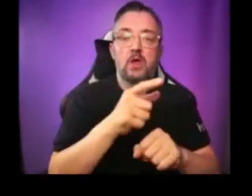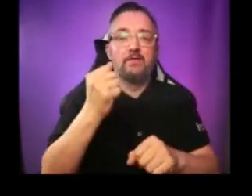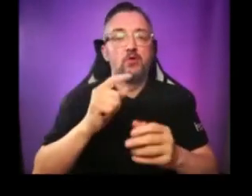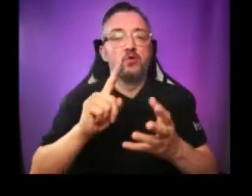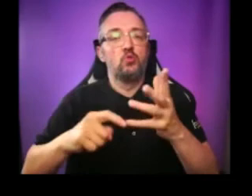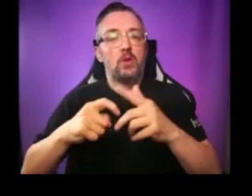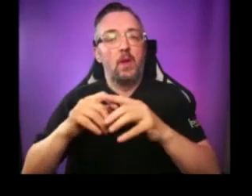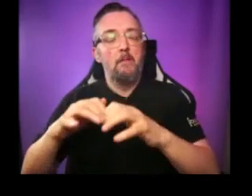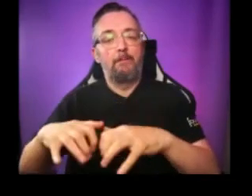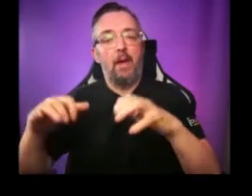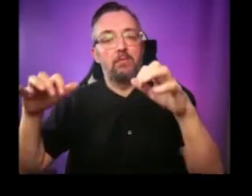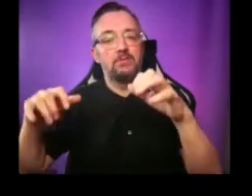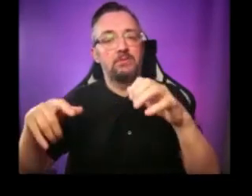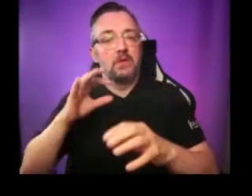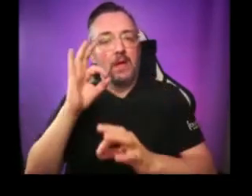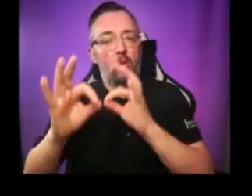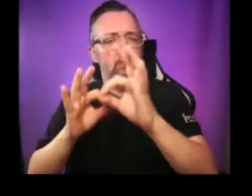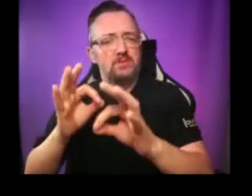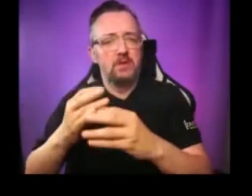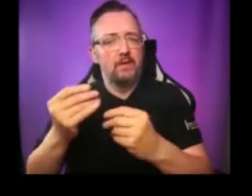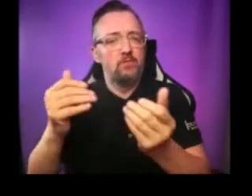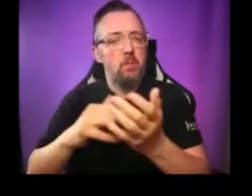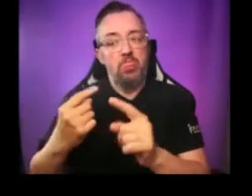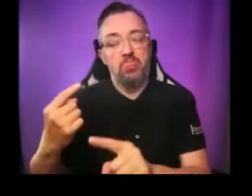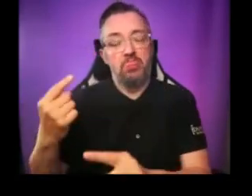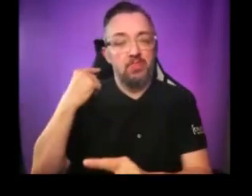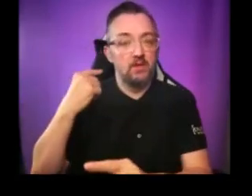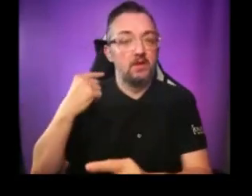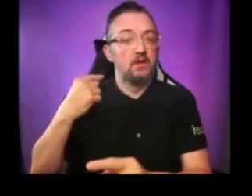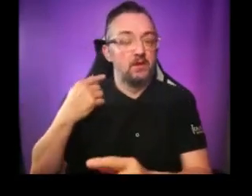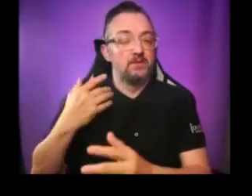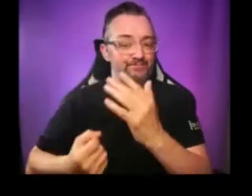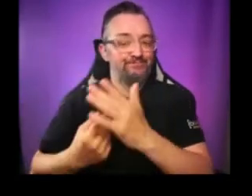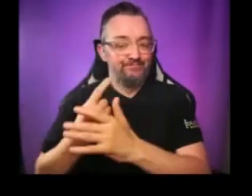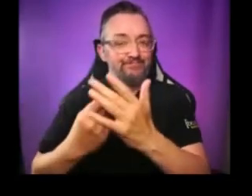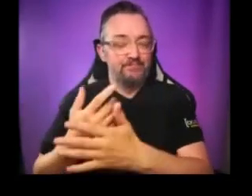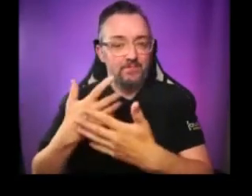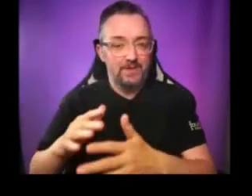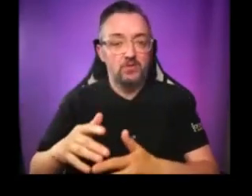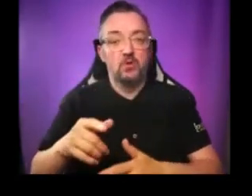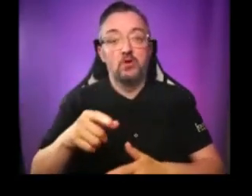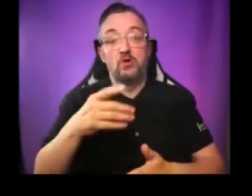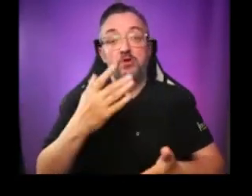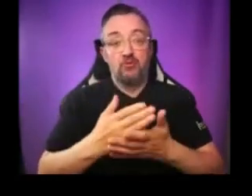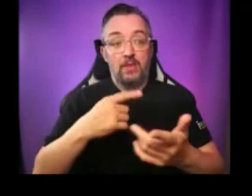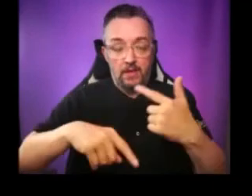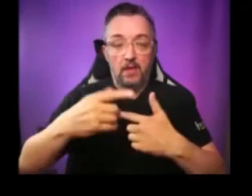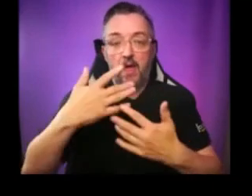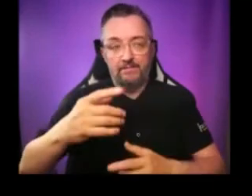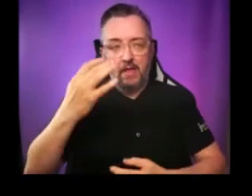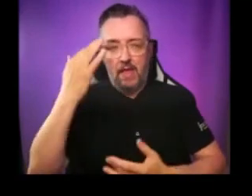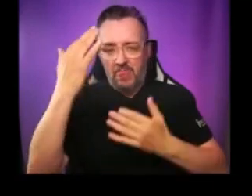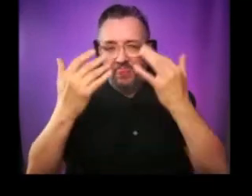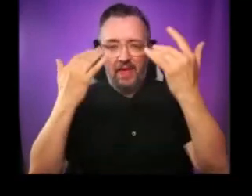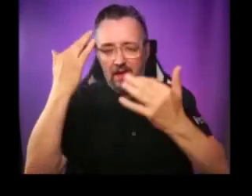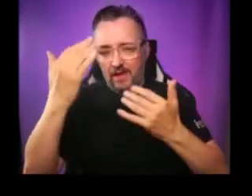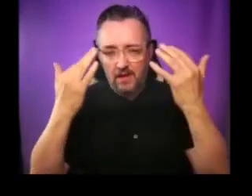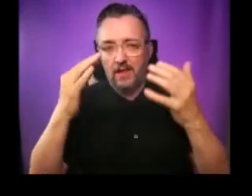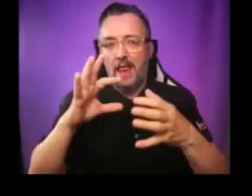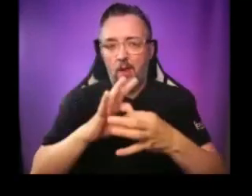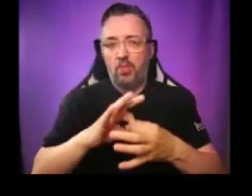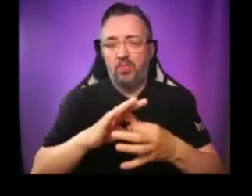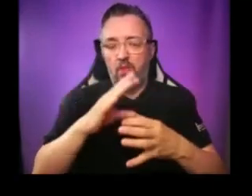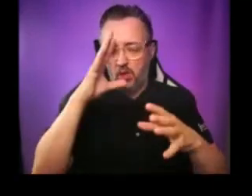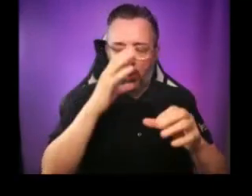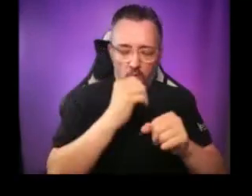inquiry a few months ago that's happened over the last year. So it is, I think, at the forefront of our minds. There's a lot happening there, but